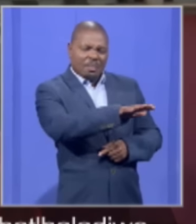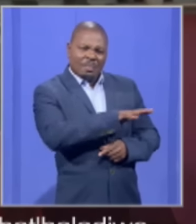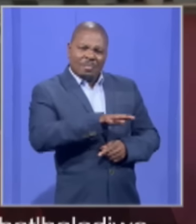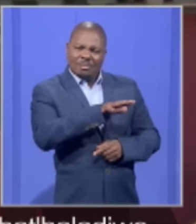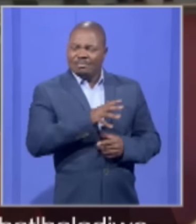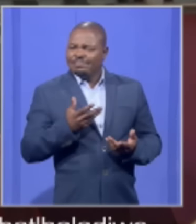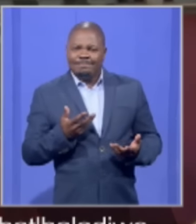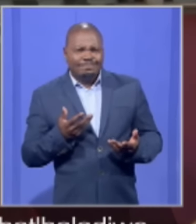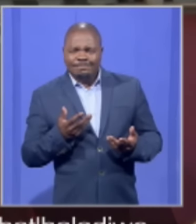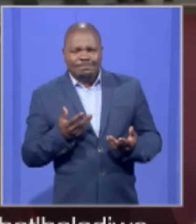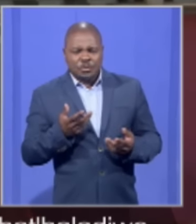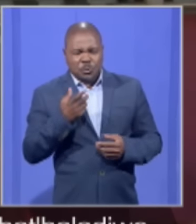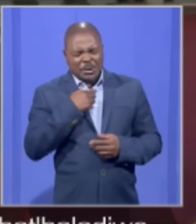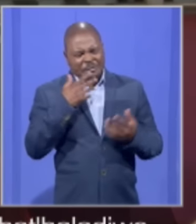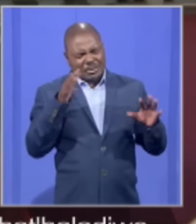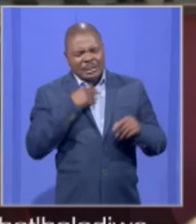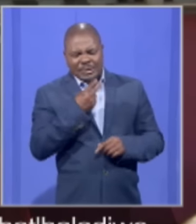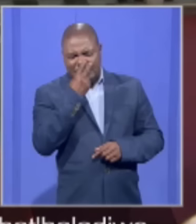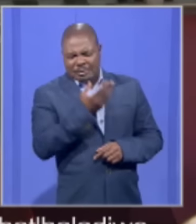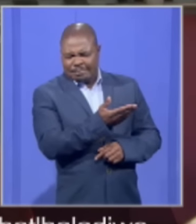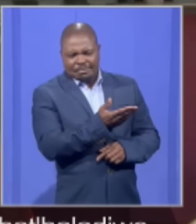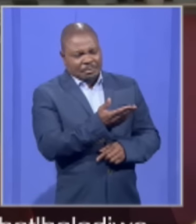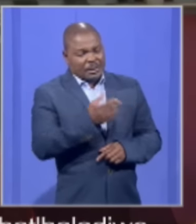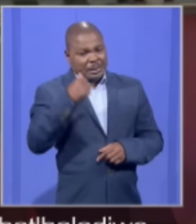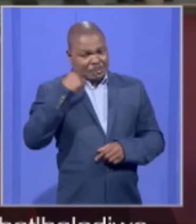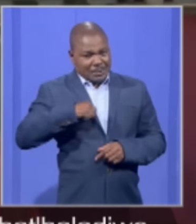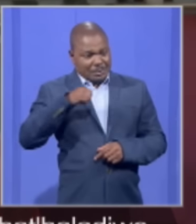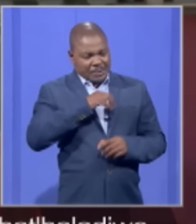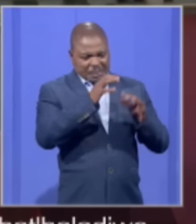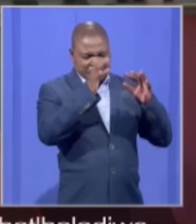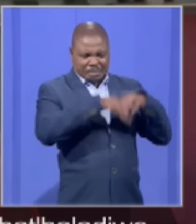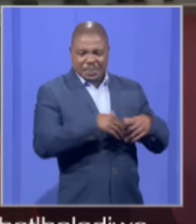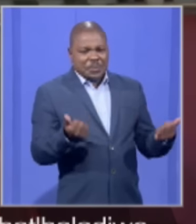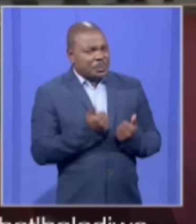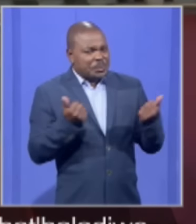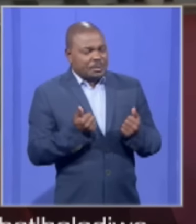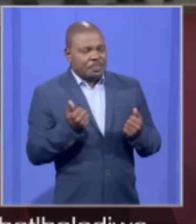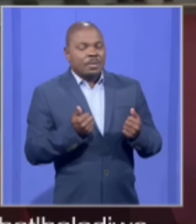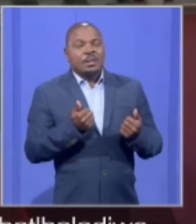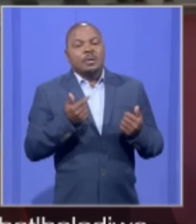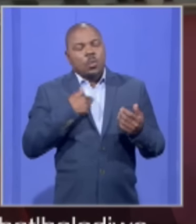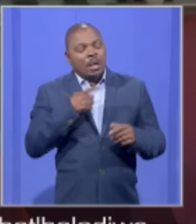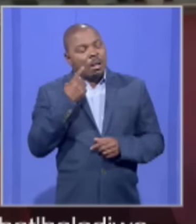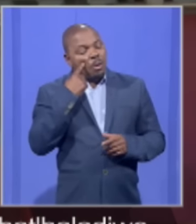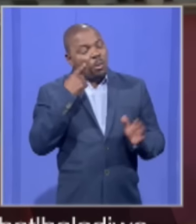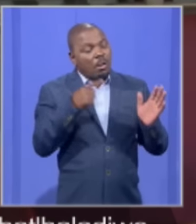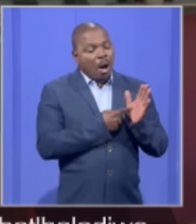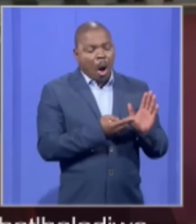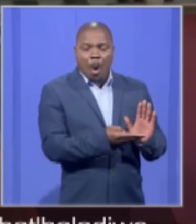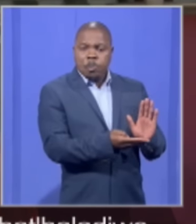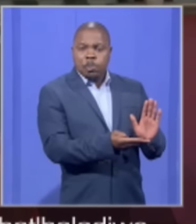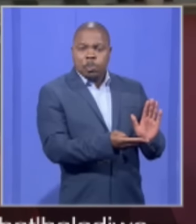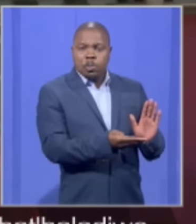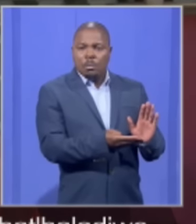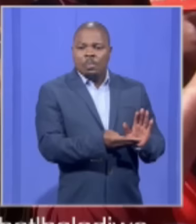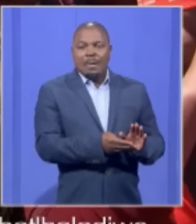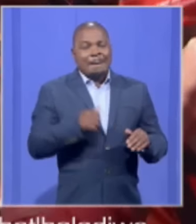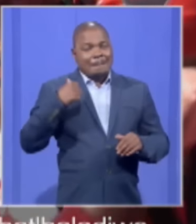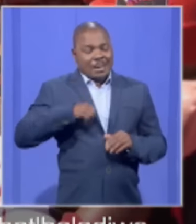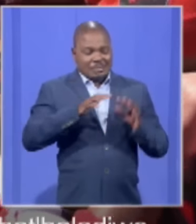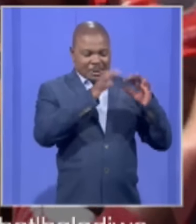hore ho bonaetse hore ha ntse re dimasepala di putlame re netefaleditswe hore dimasepala di